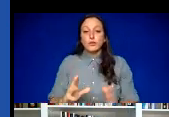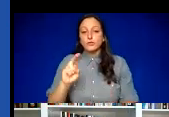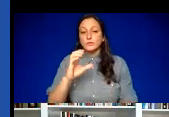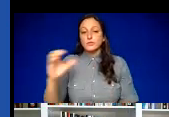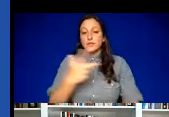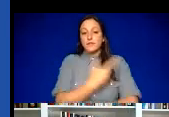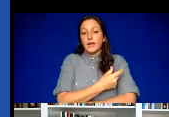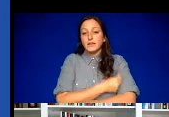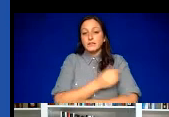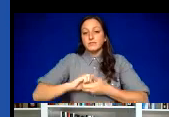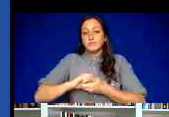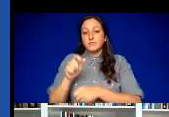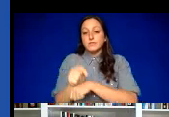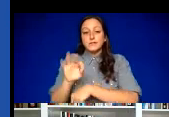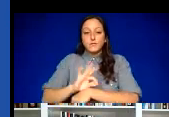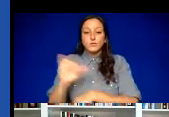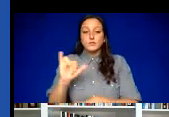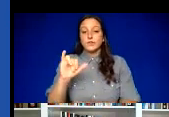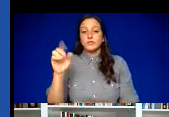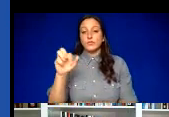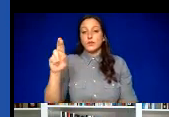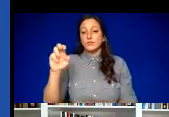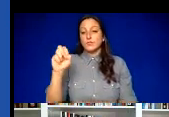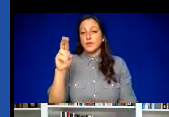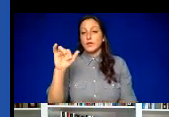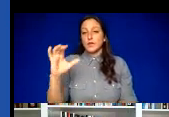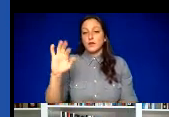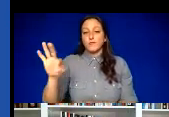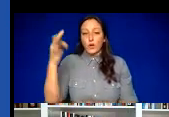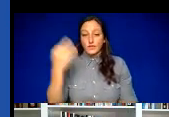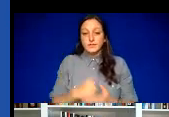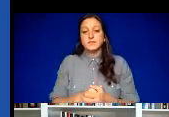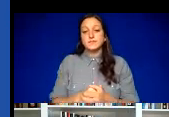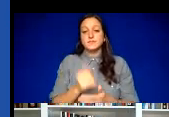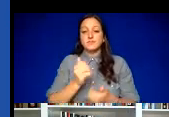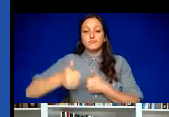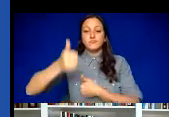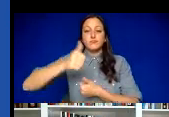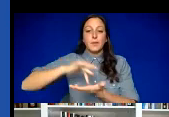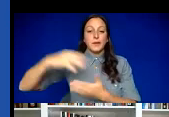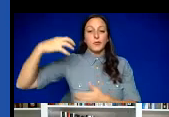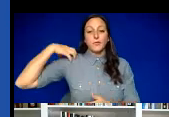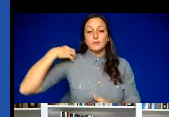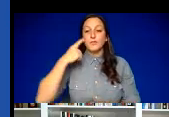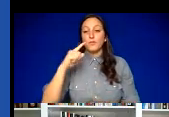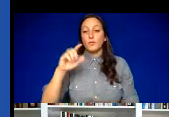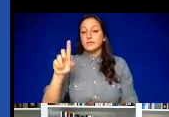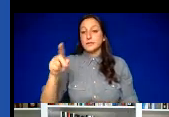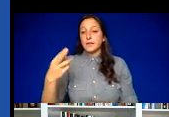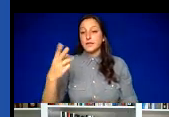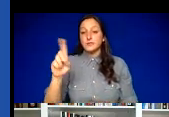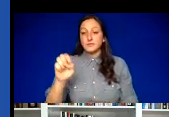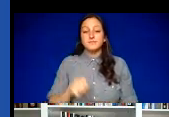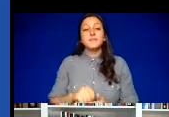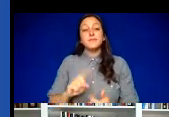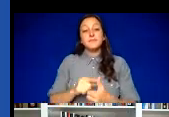Eric Brandtz, Chief Medical Officer for CDPHE. And we are going to start with Director Bookman. Thank you,